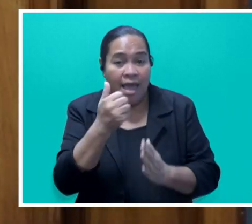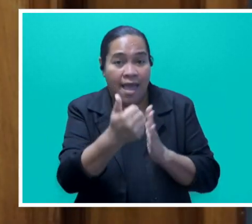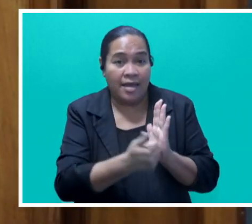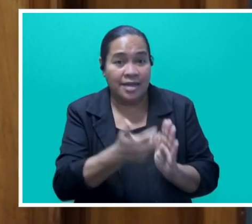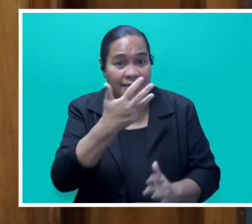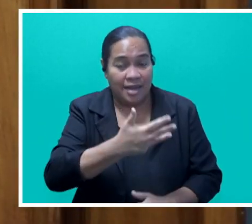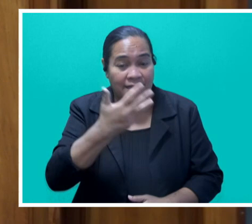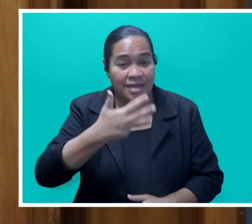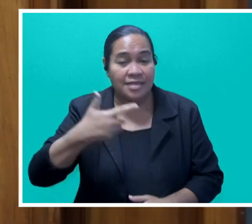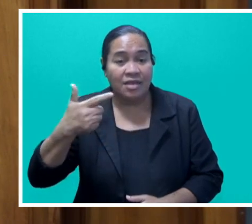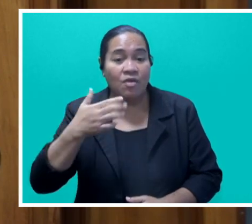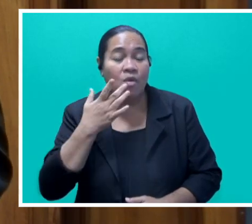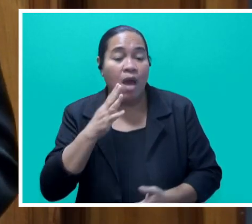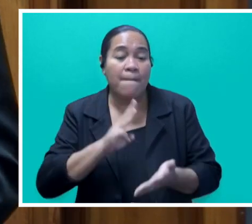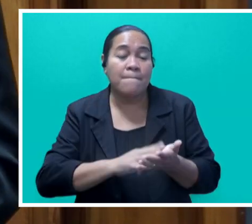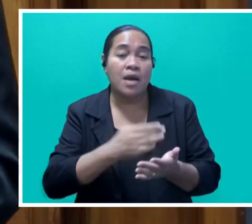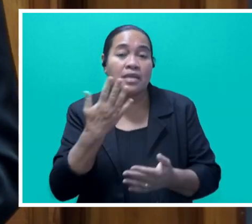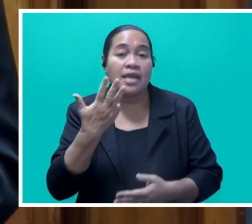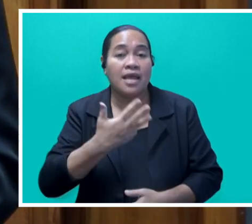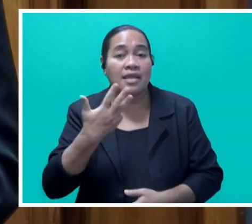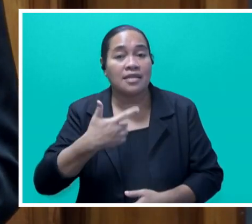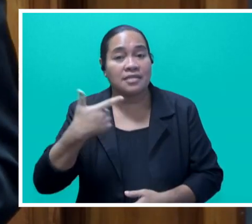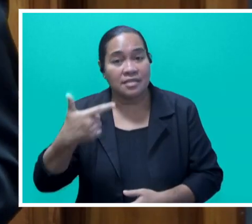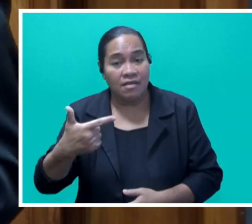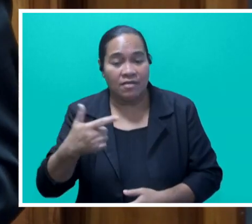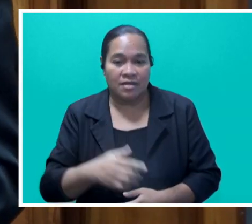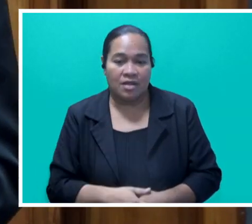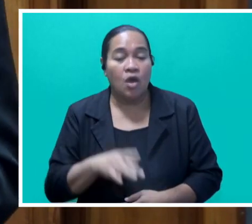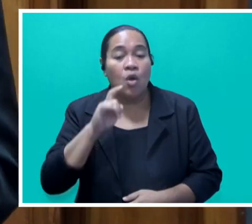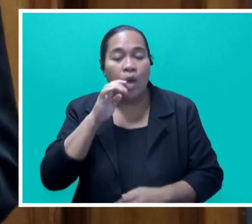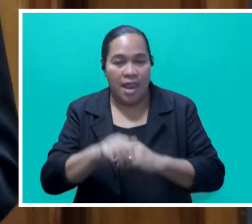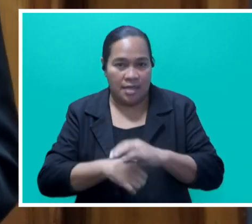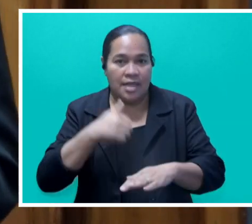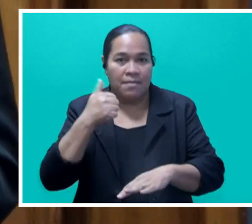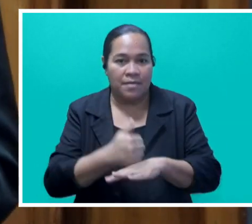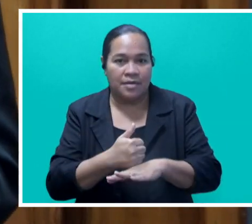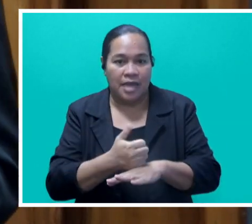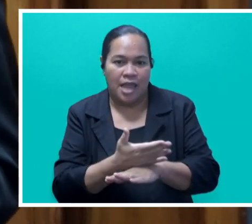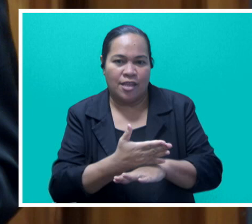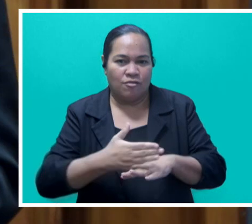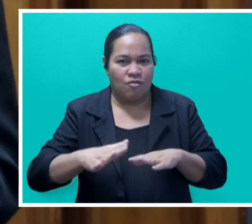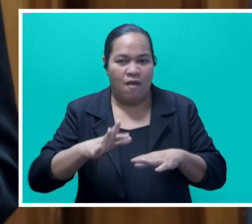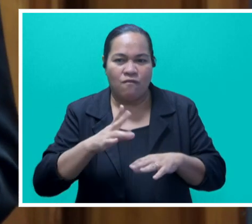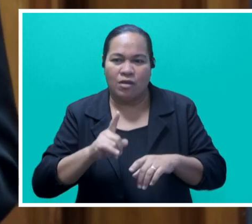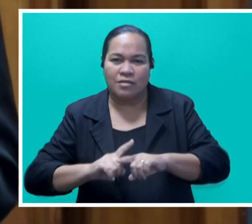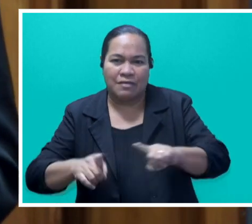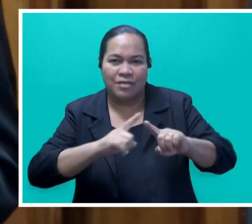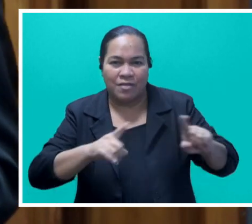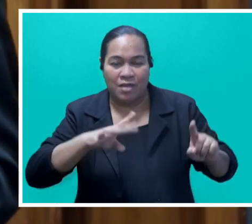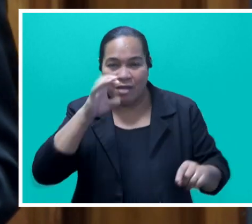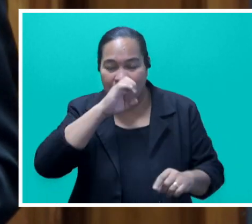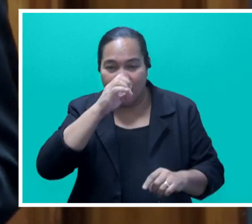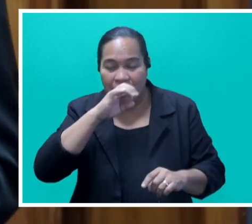on Monday, the 27th of July 1997, will establish a new threshold for multiracial